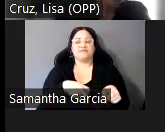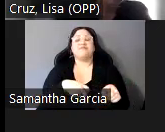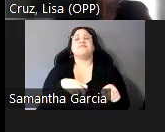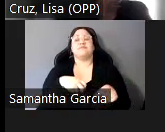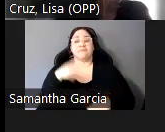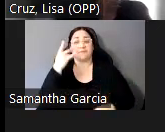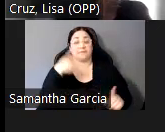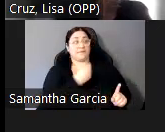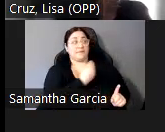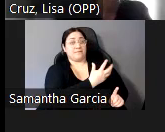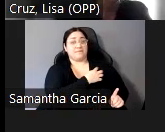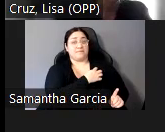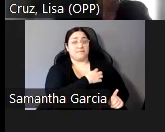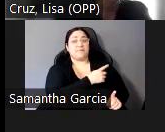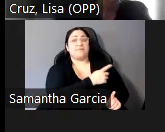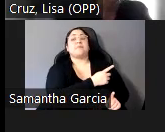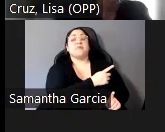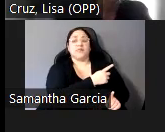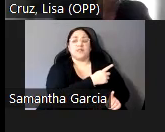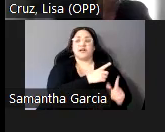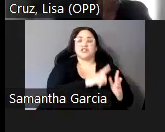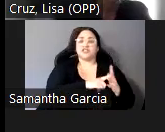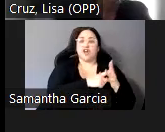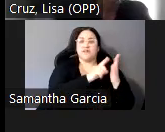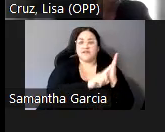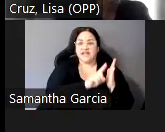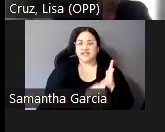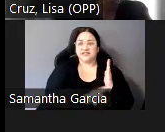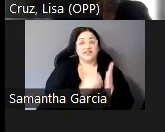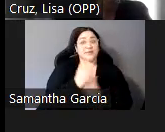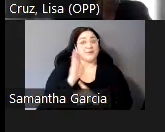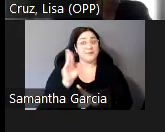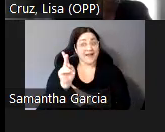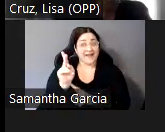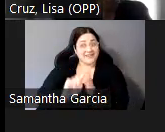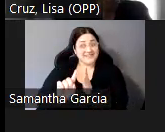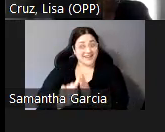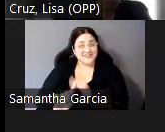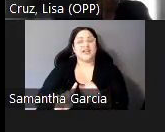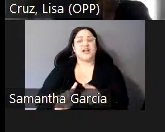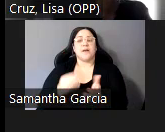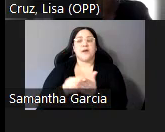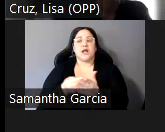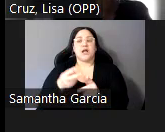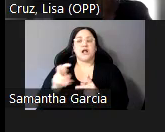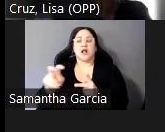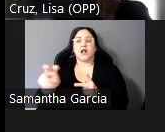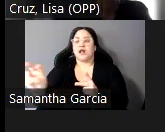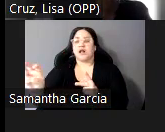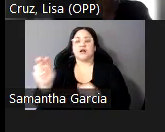takes that financial institution time to get the money or the information to us. Then we find it's gone to another account, and it's that same sort